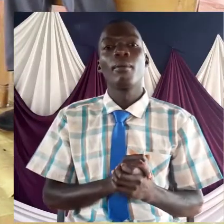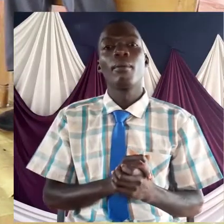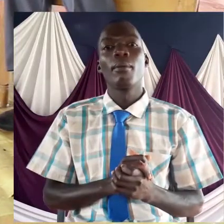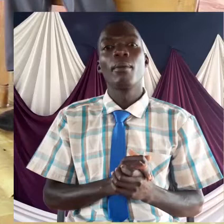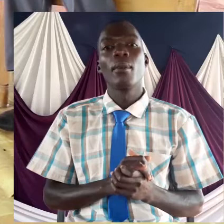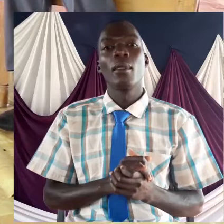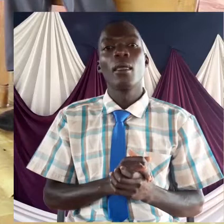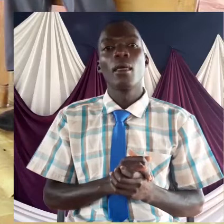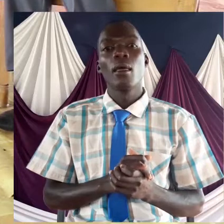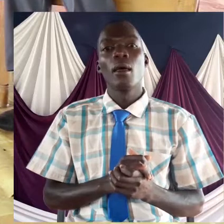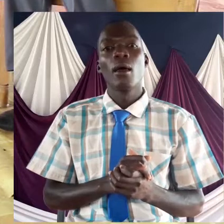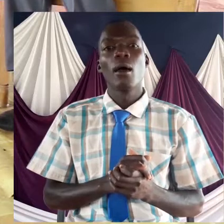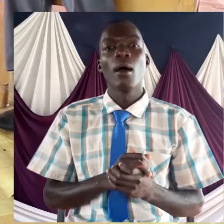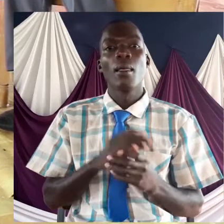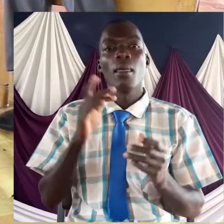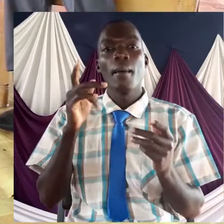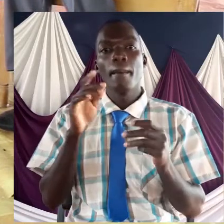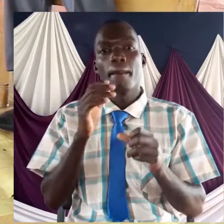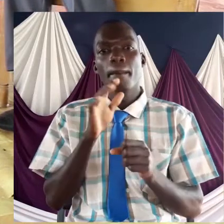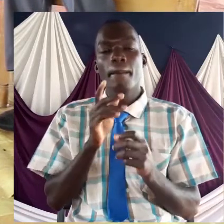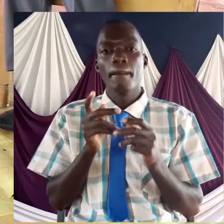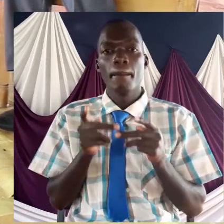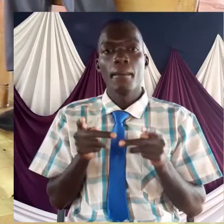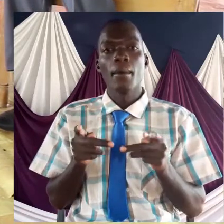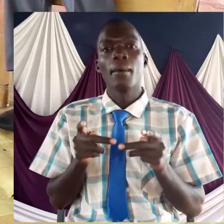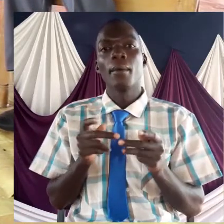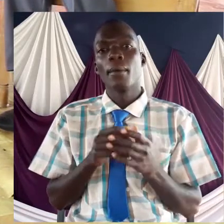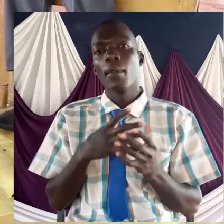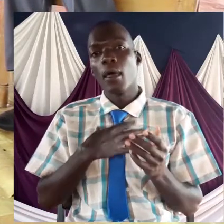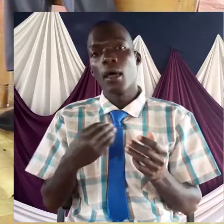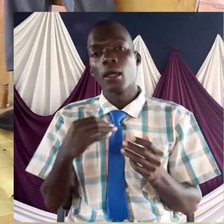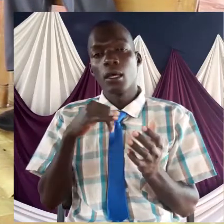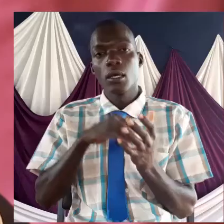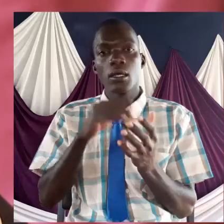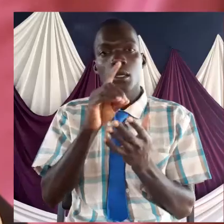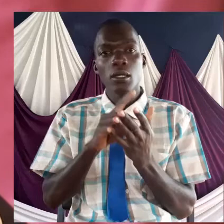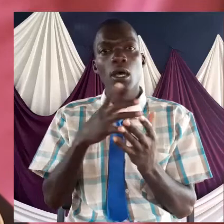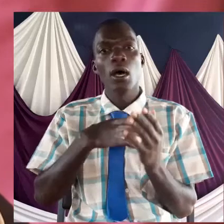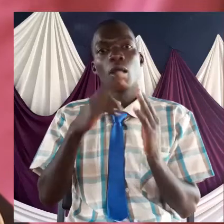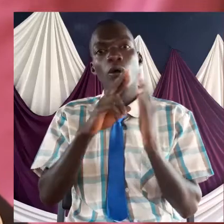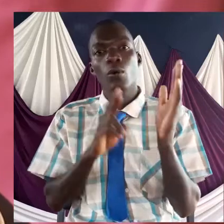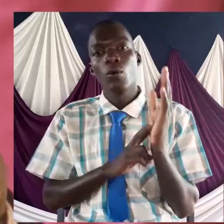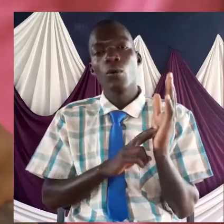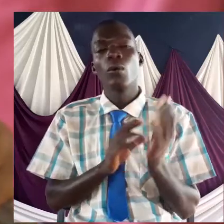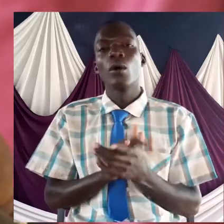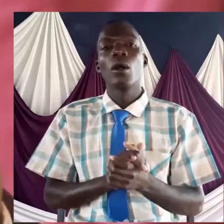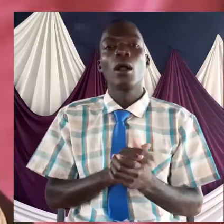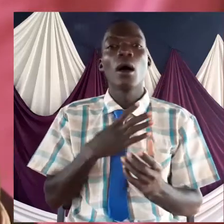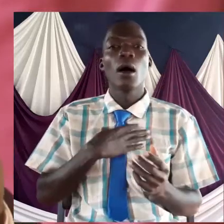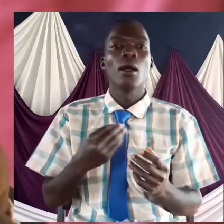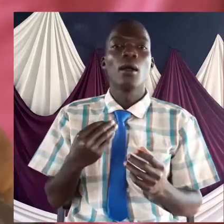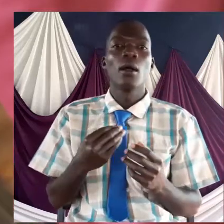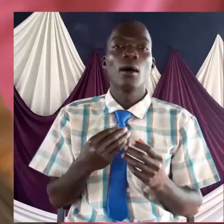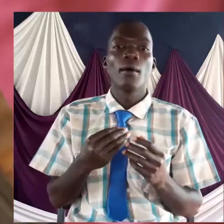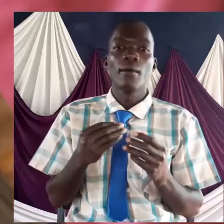the Pope, yes, the papal system. Yes. And these are in history as the Heruli, mm-hmm, the Vandals,